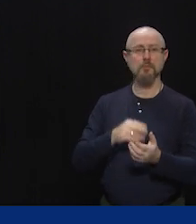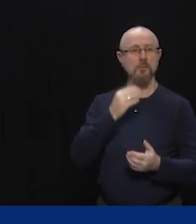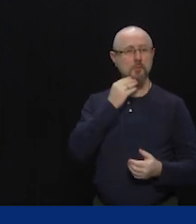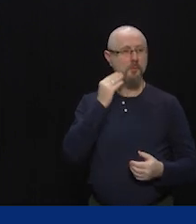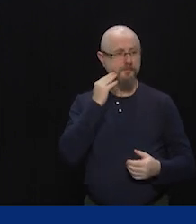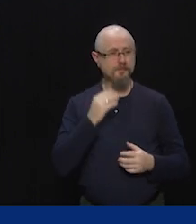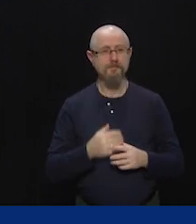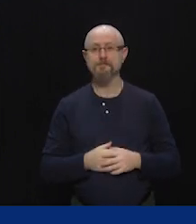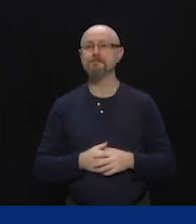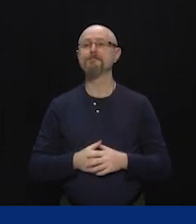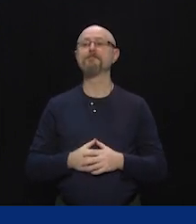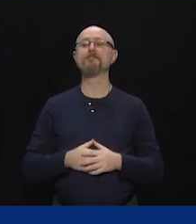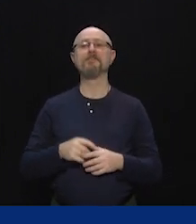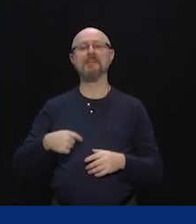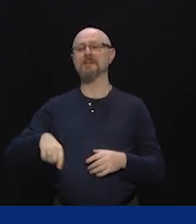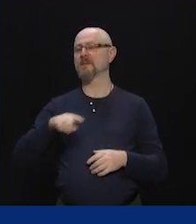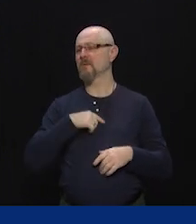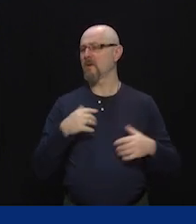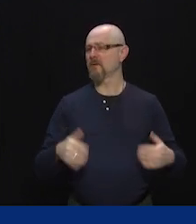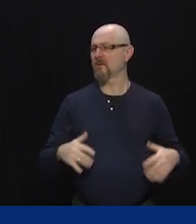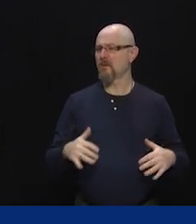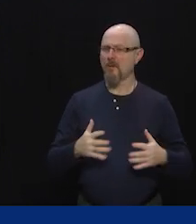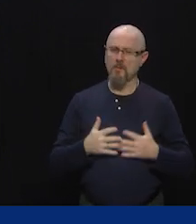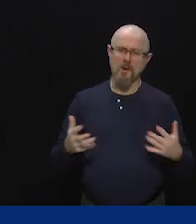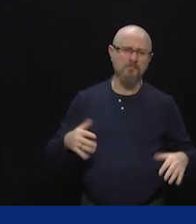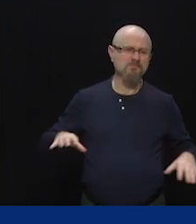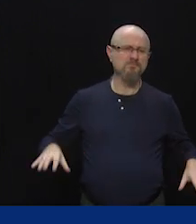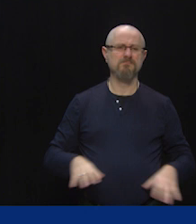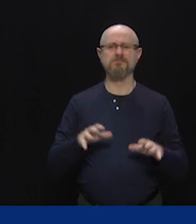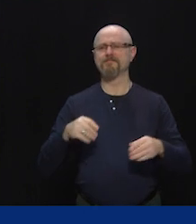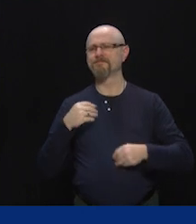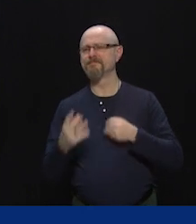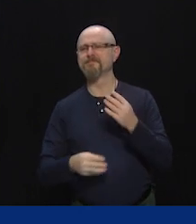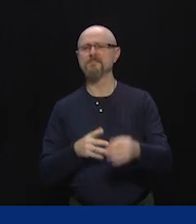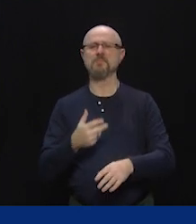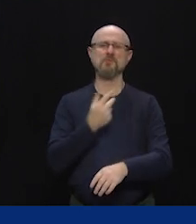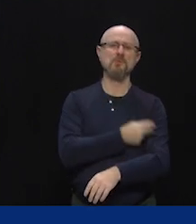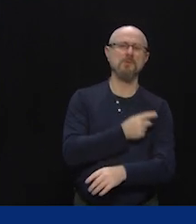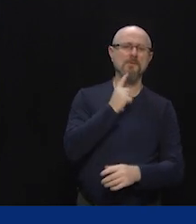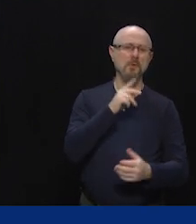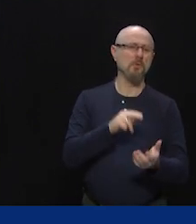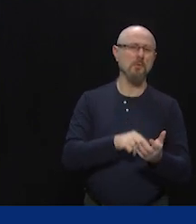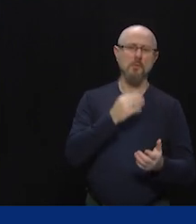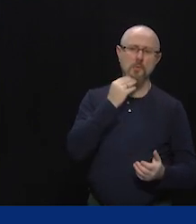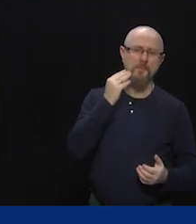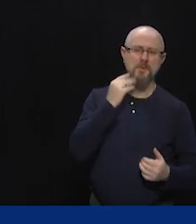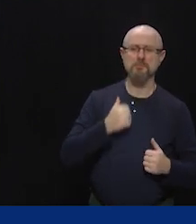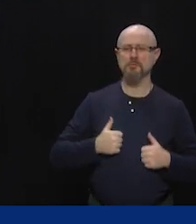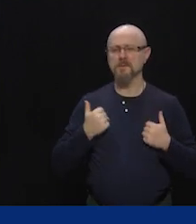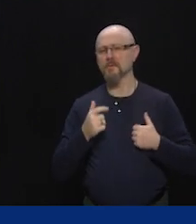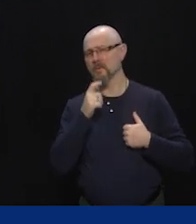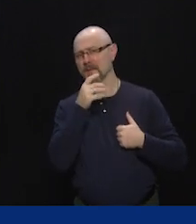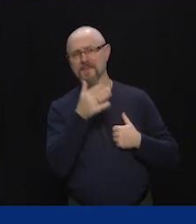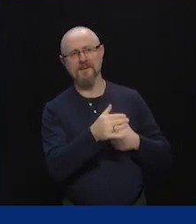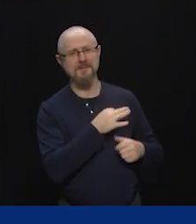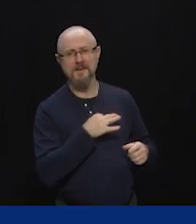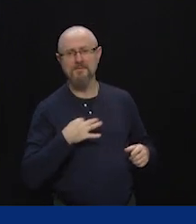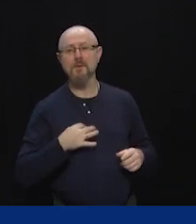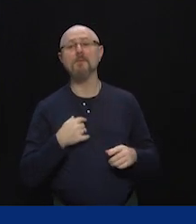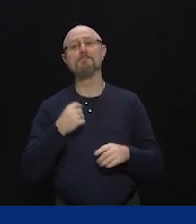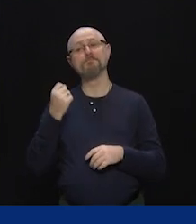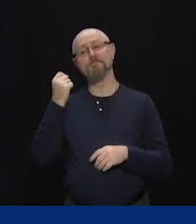been very aggressive in providing the booster shots to our nursing home population, but again, you cannot get a booster unless you've been